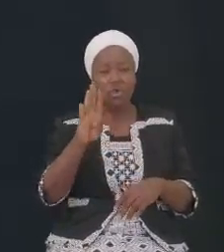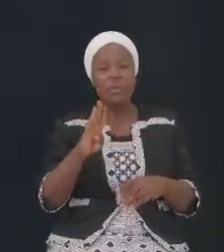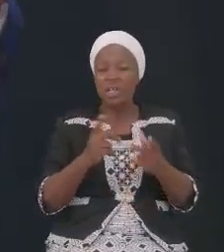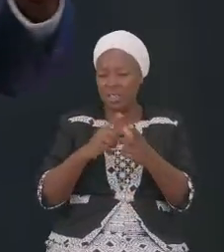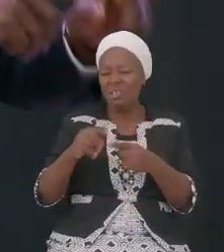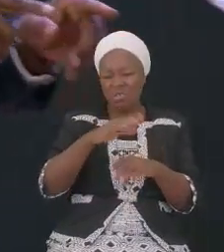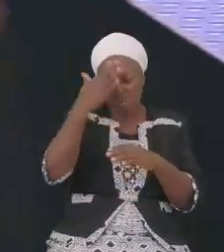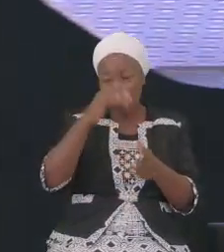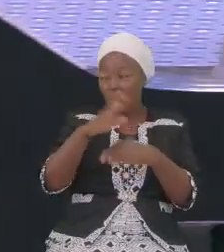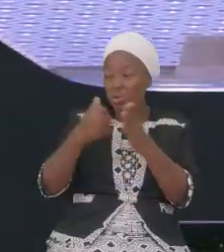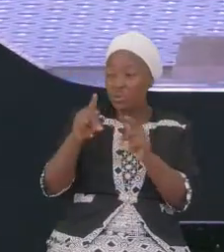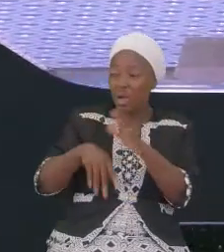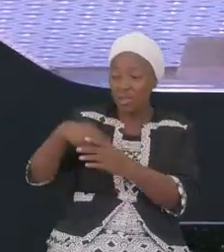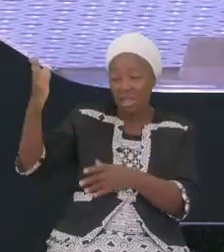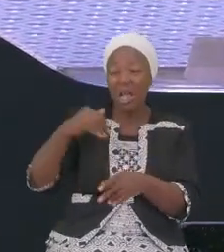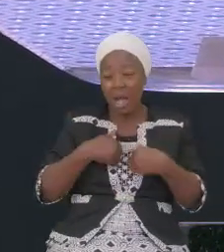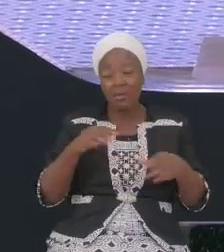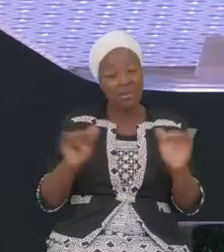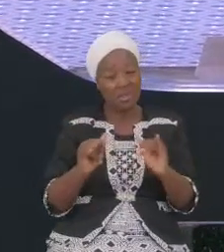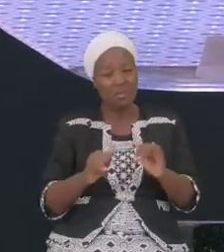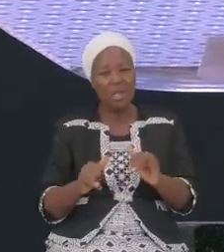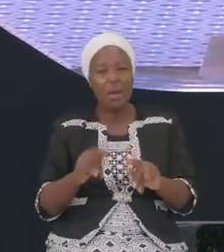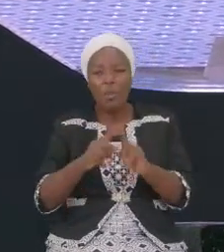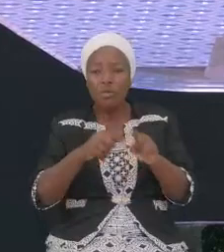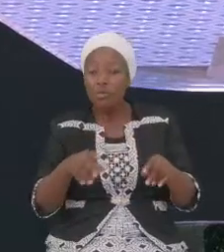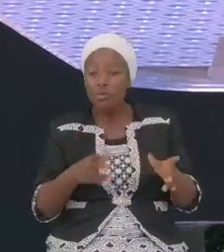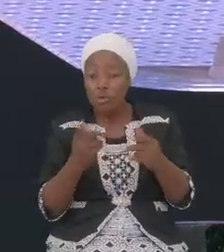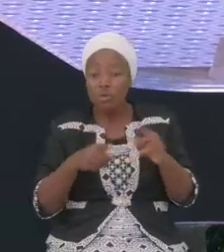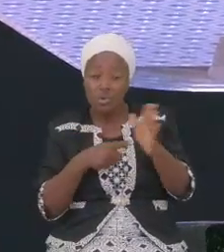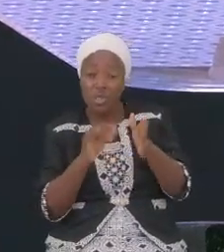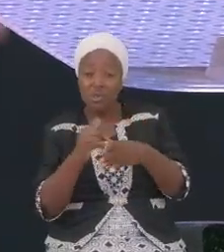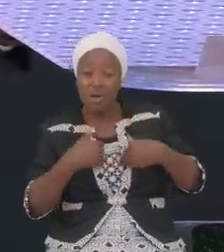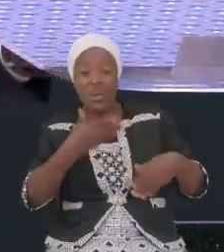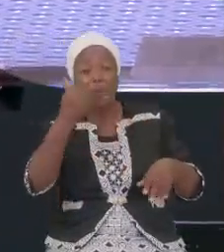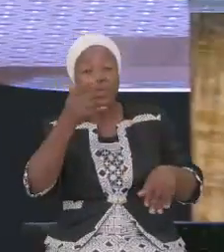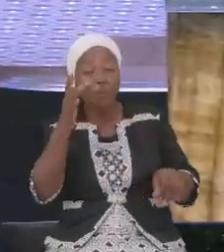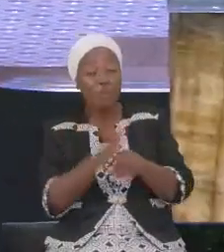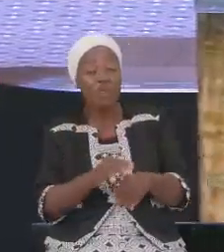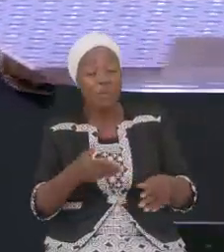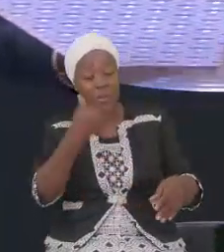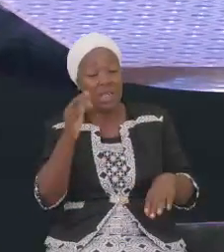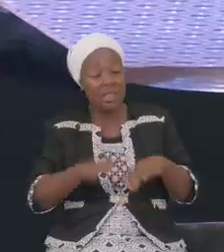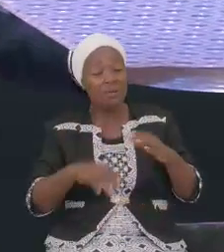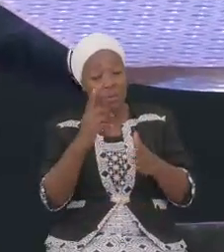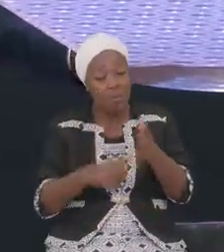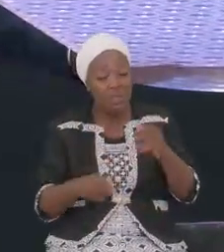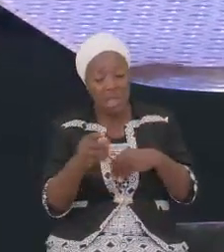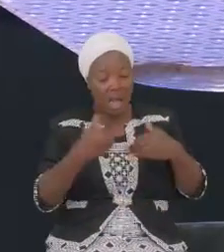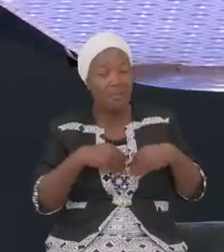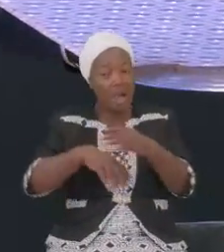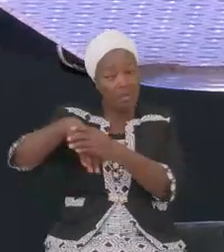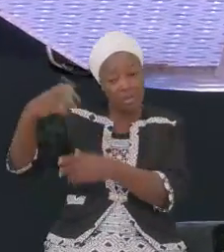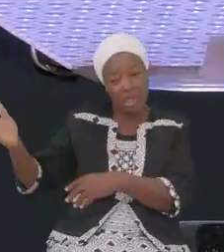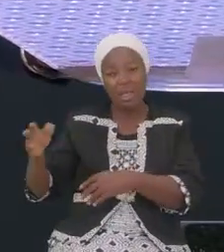that. If you're going to show that you have the promise, the better promises, better than what they have outside,